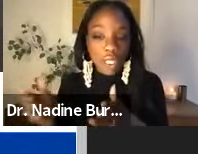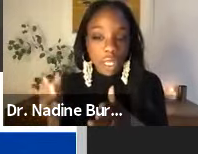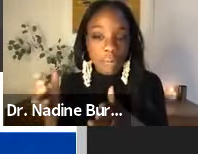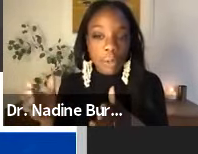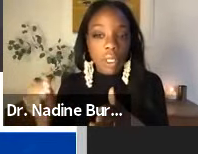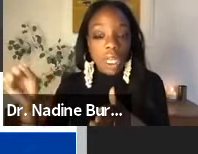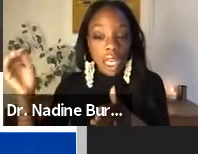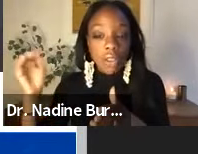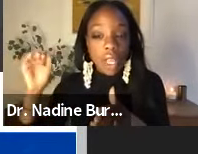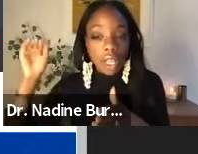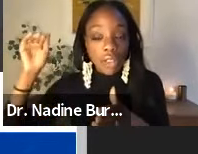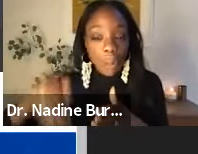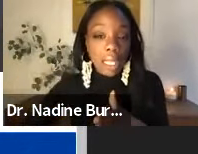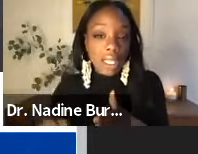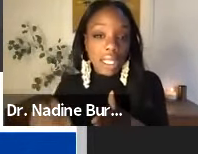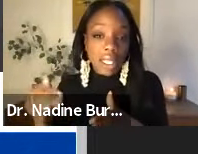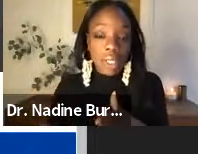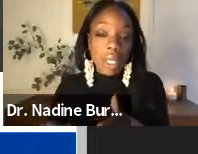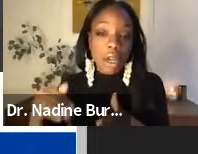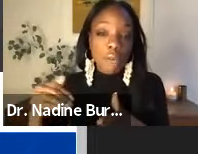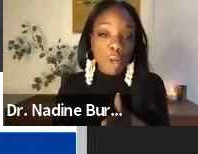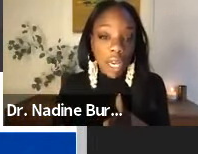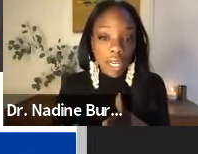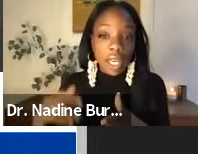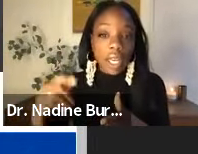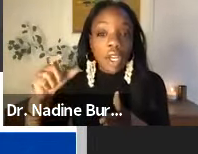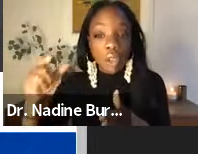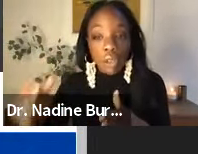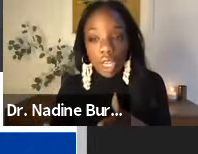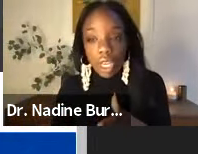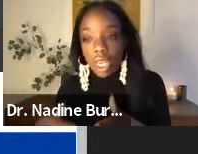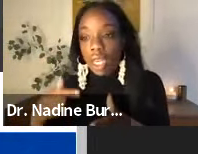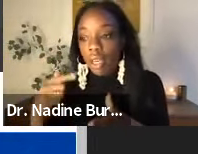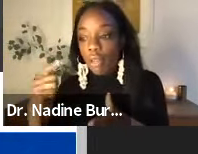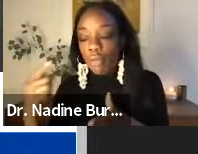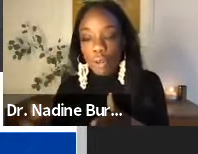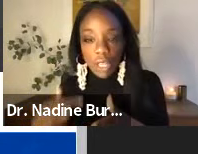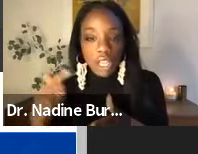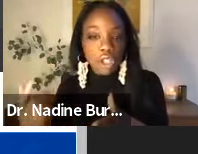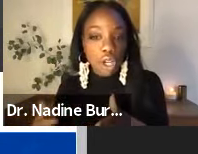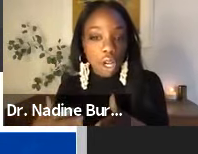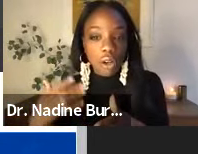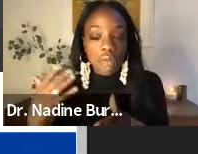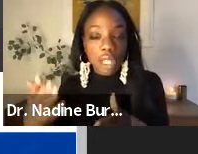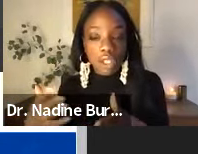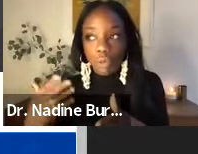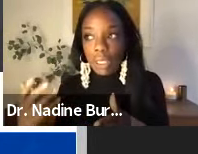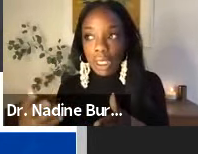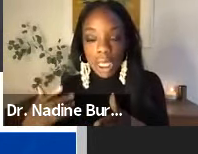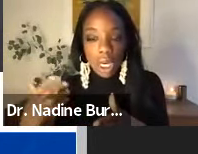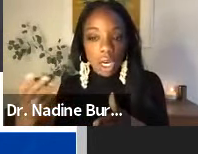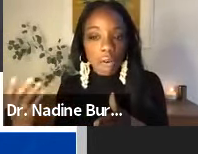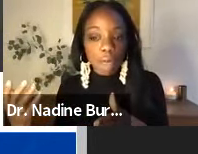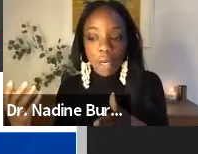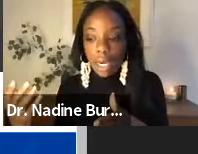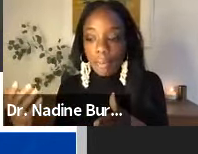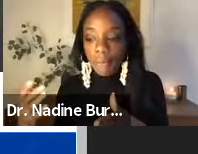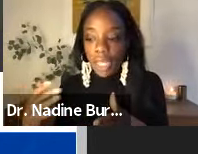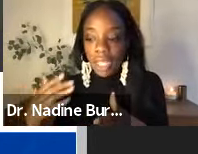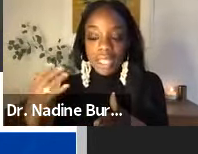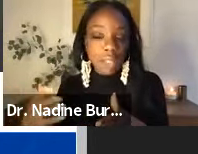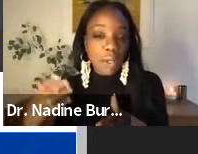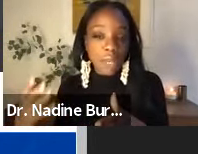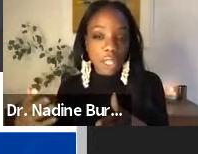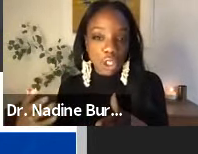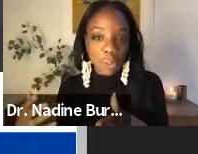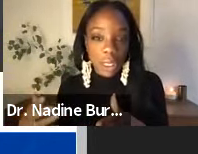So for example, in the policy that was set on Friday, the verification of eligibility of